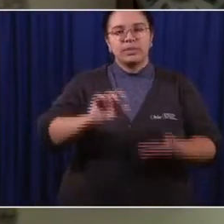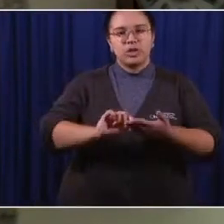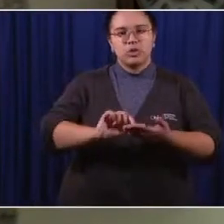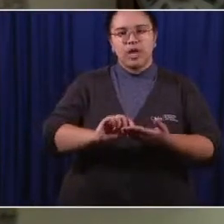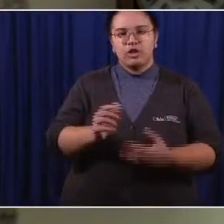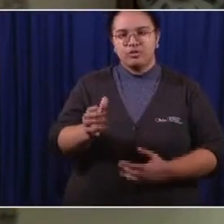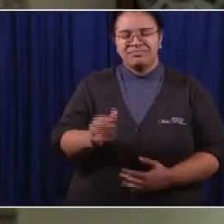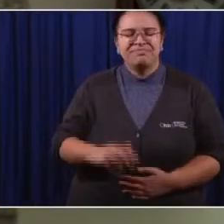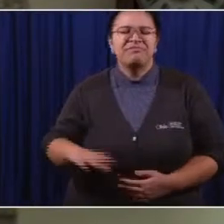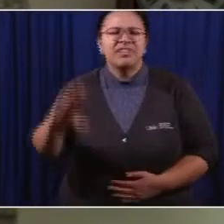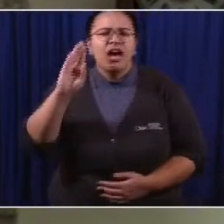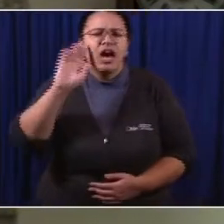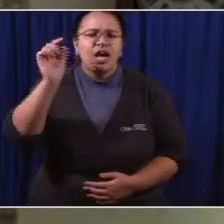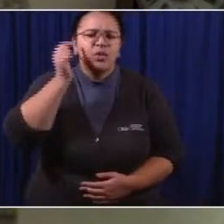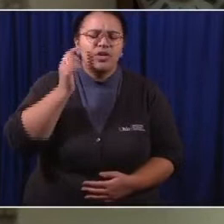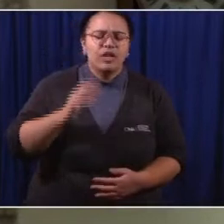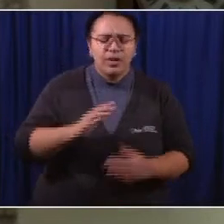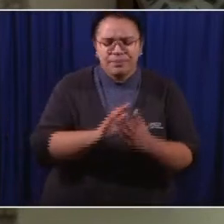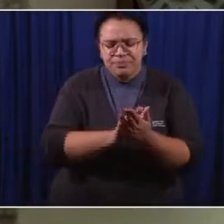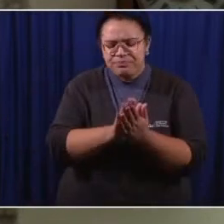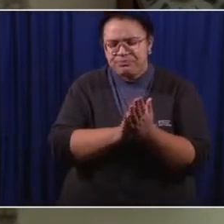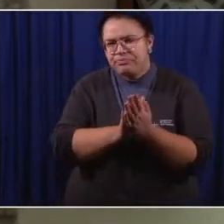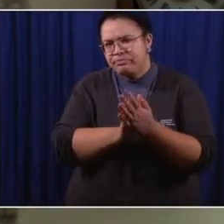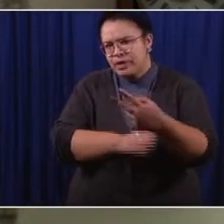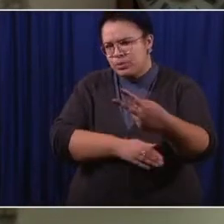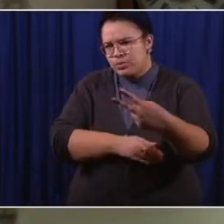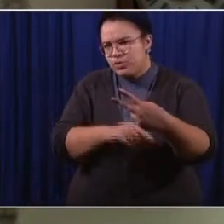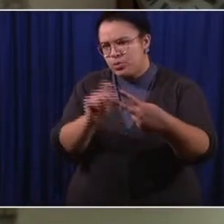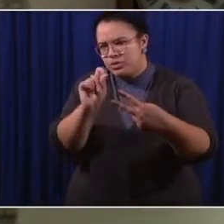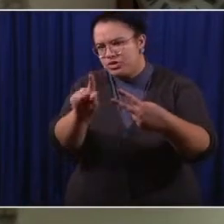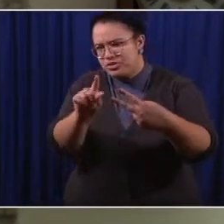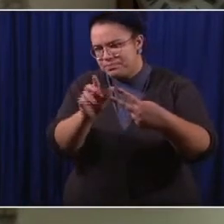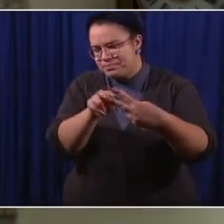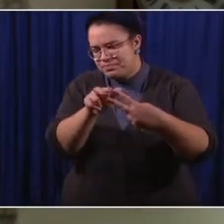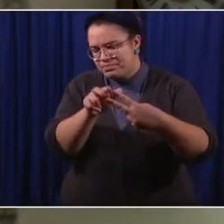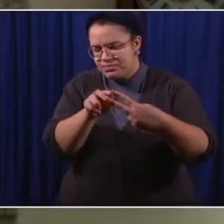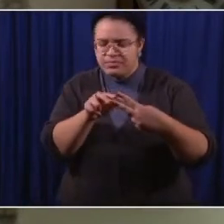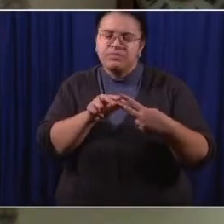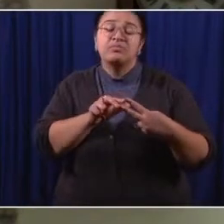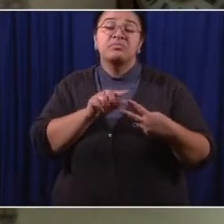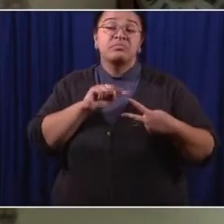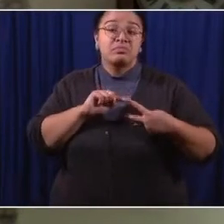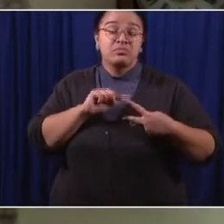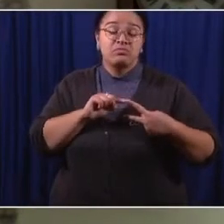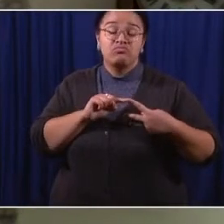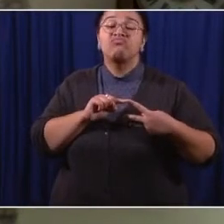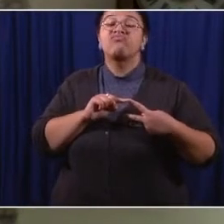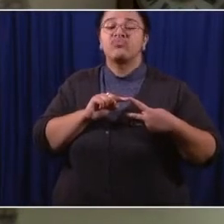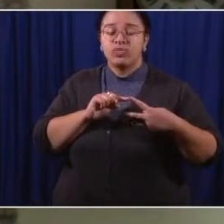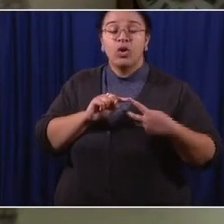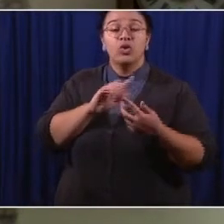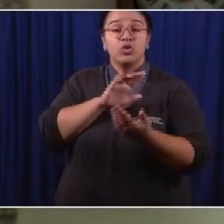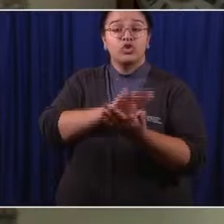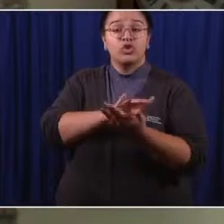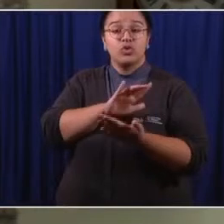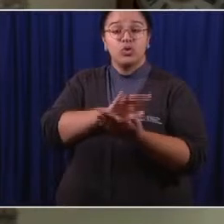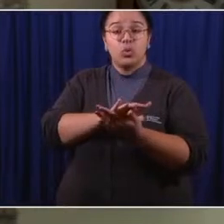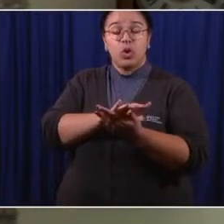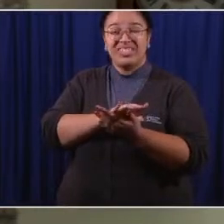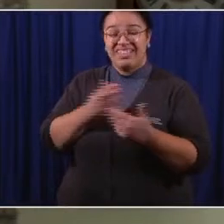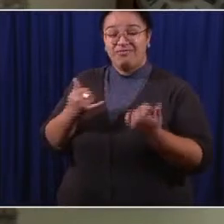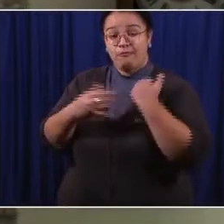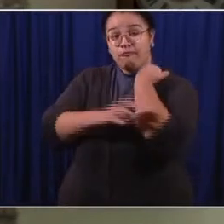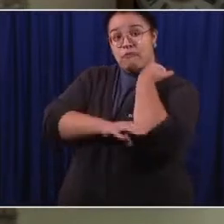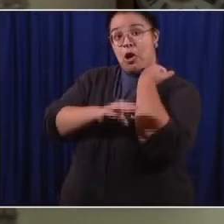Hey, Governor. Got a two-parter for you today. Will schools that are doing fully remote learning this fall still